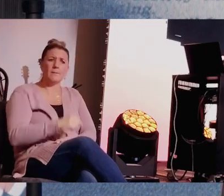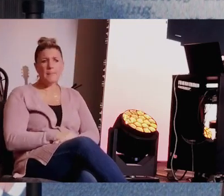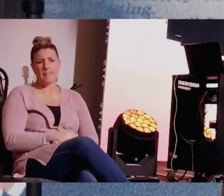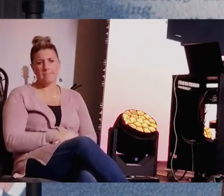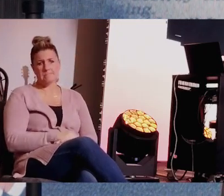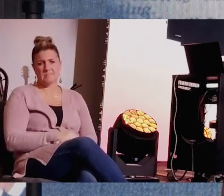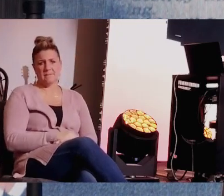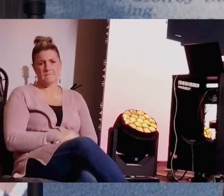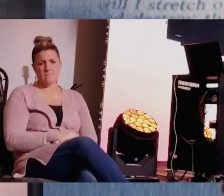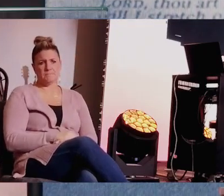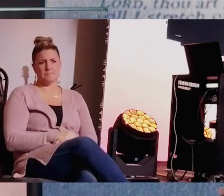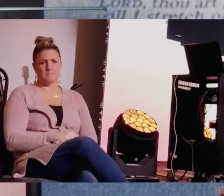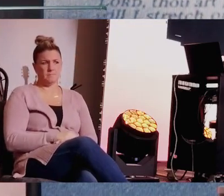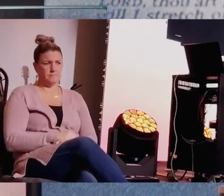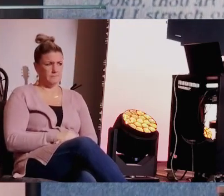So